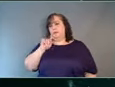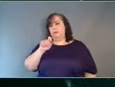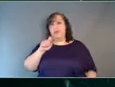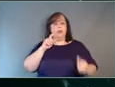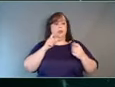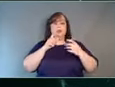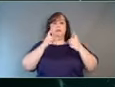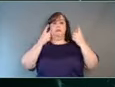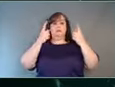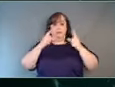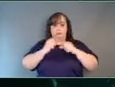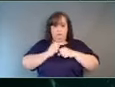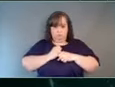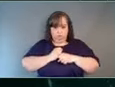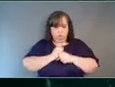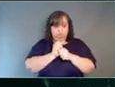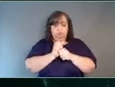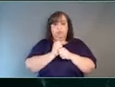of our solar system.